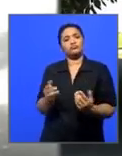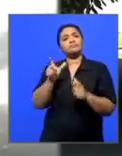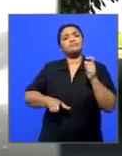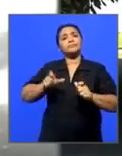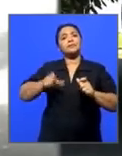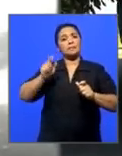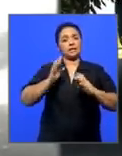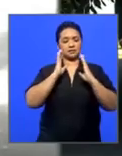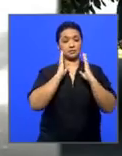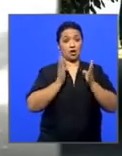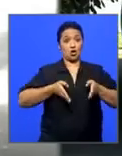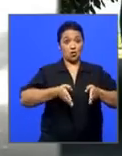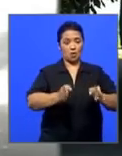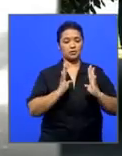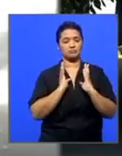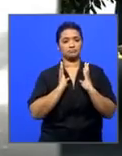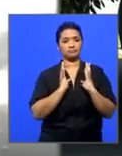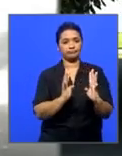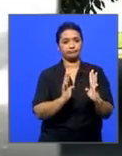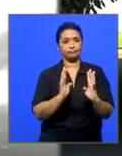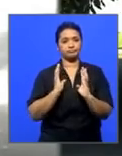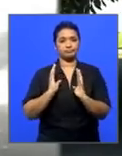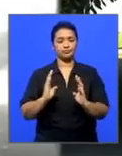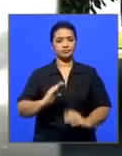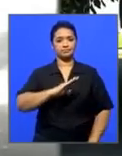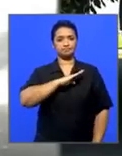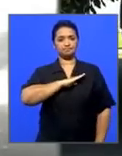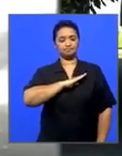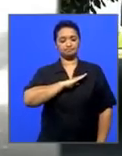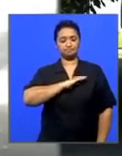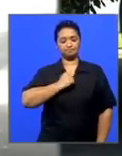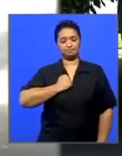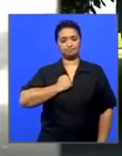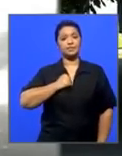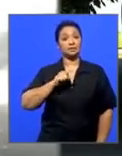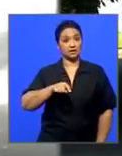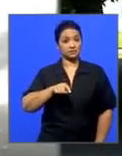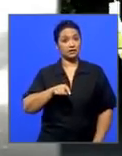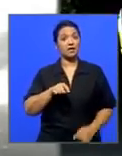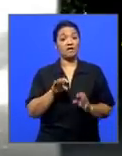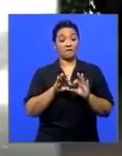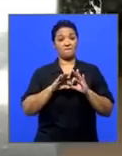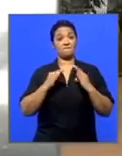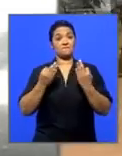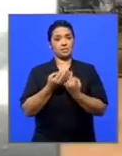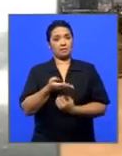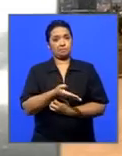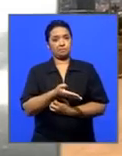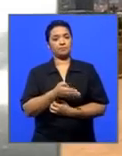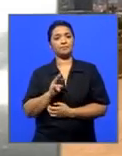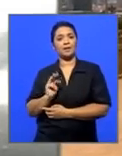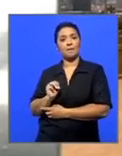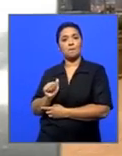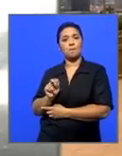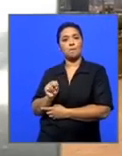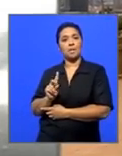this motorcade as it does come through. And the family were here to receive the body. Mandla